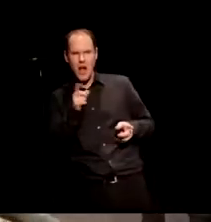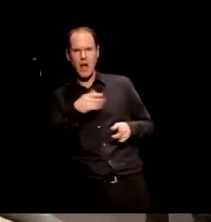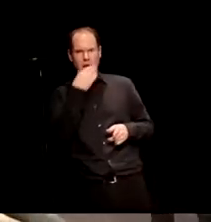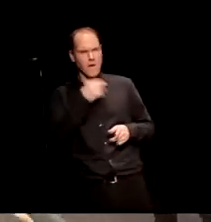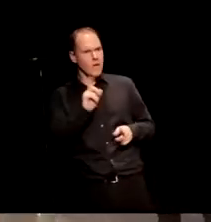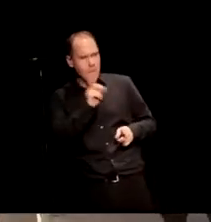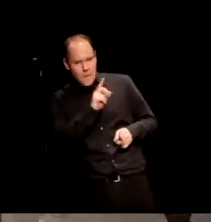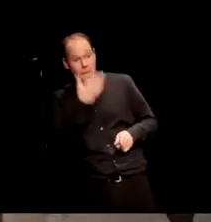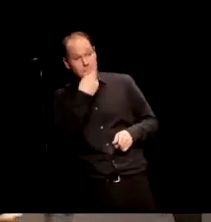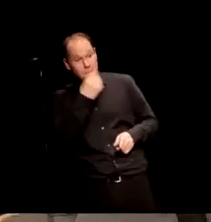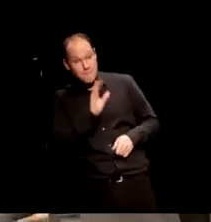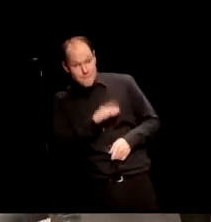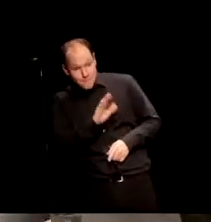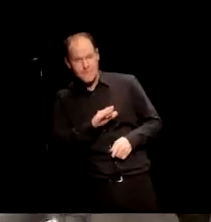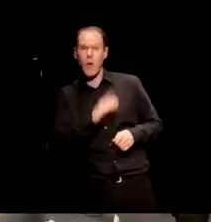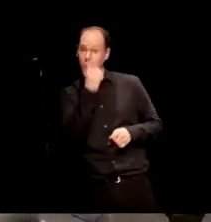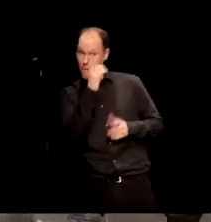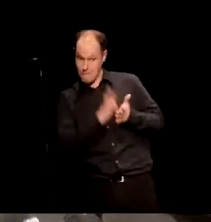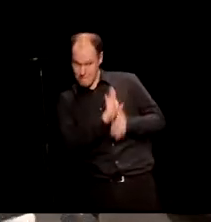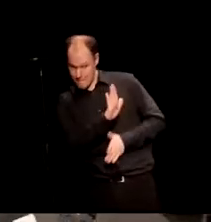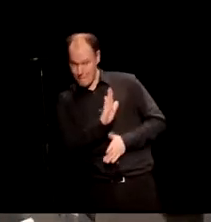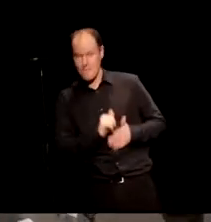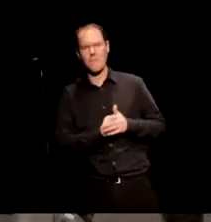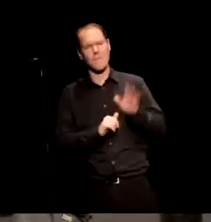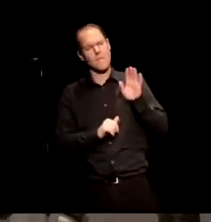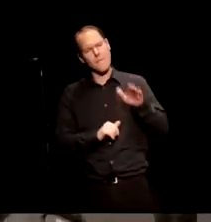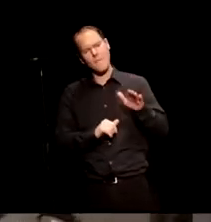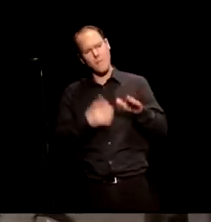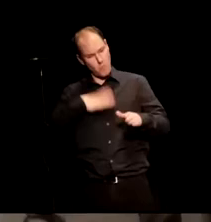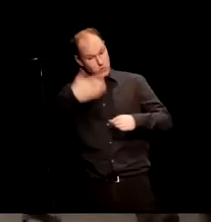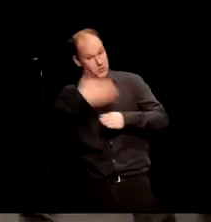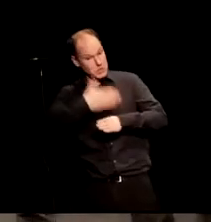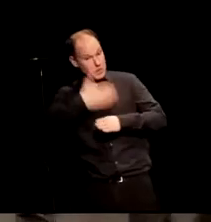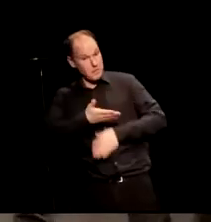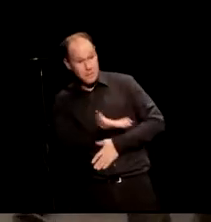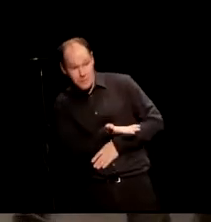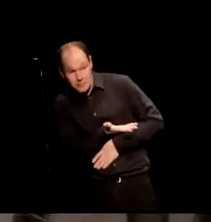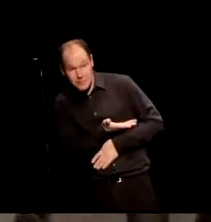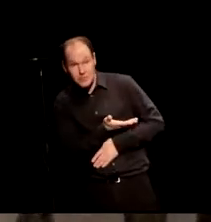anyway. Gentlemen, just a minute. Are you looking for work?